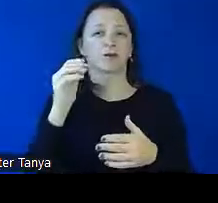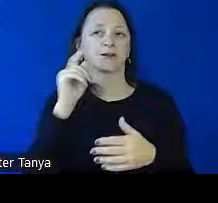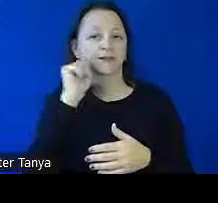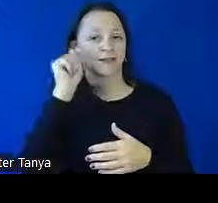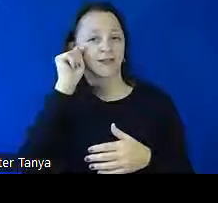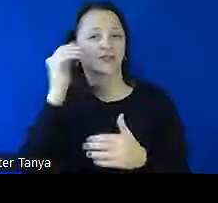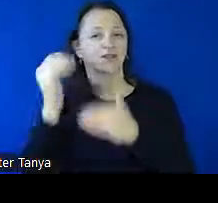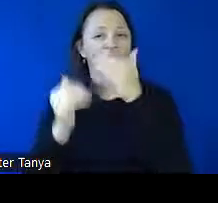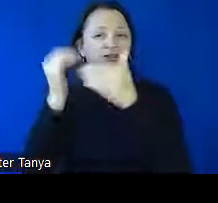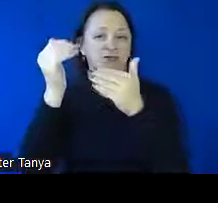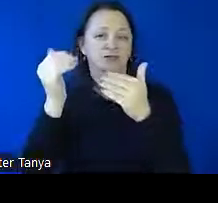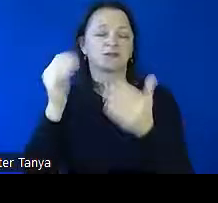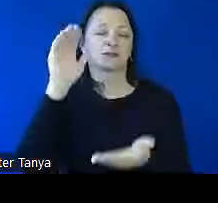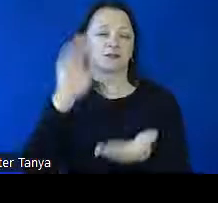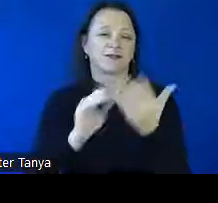5